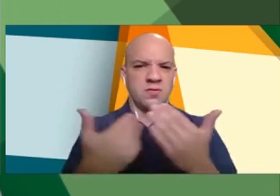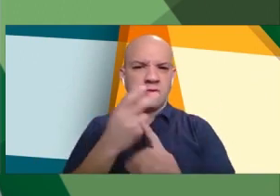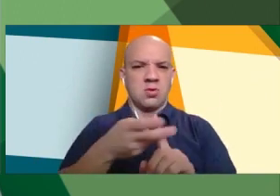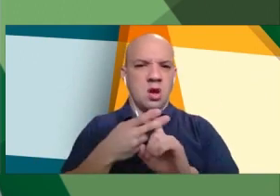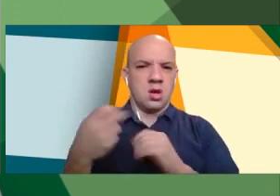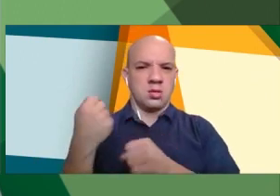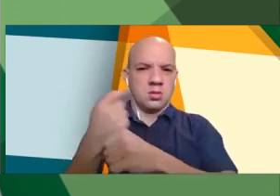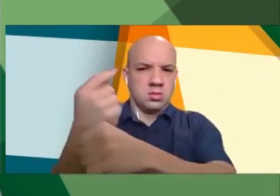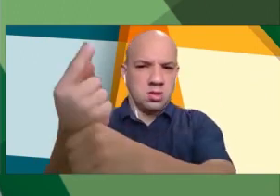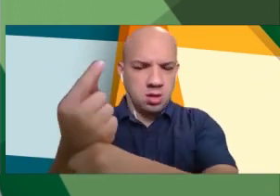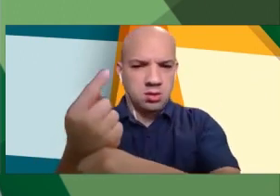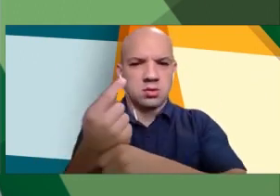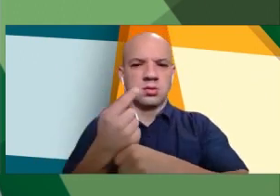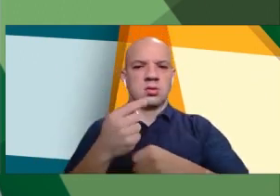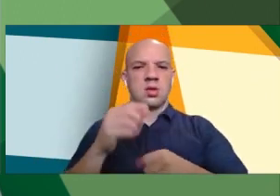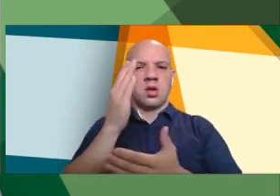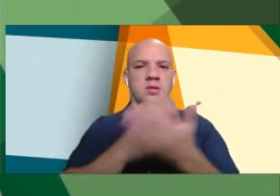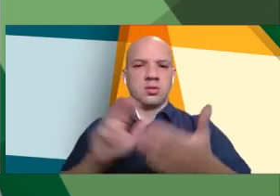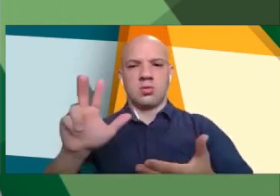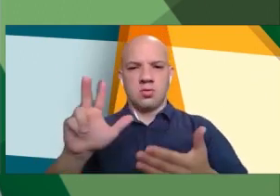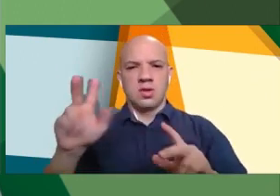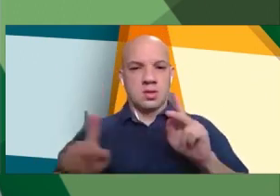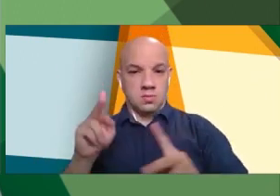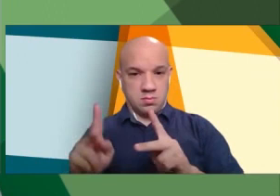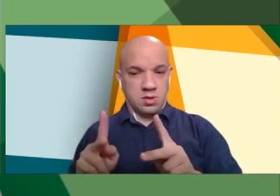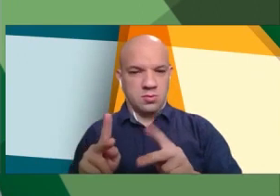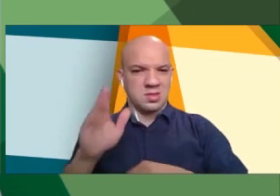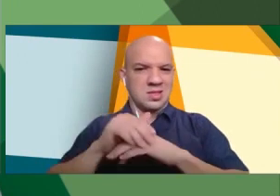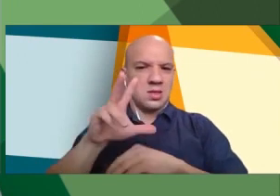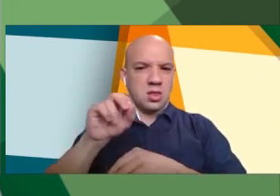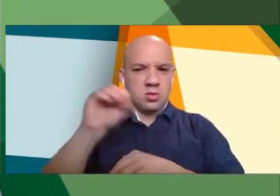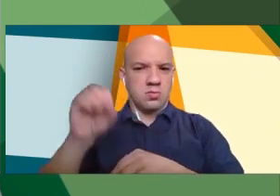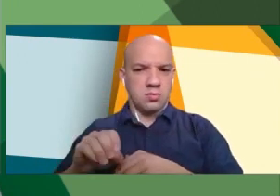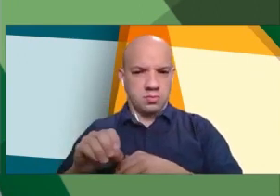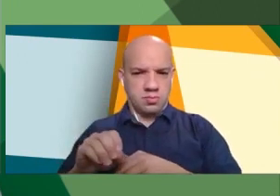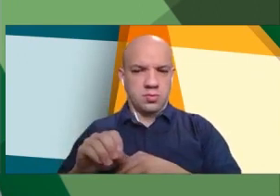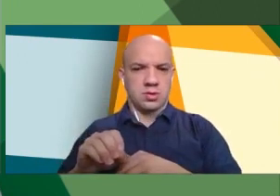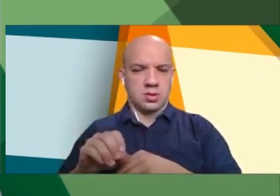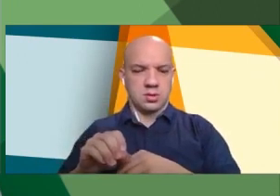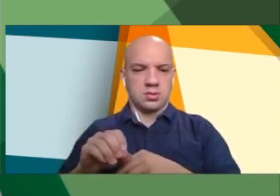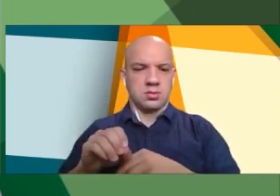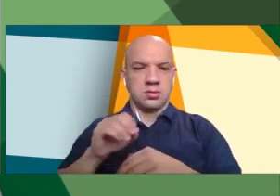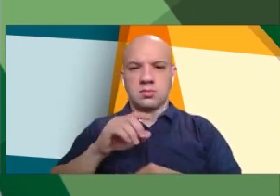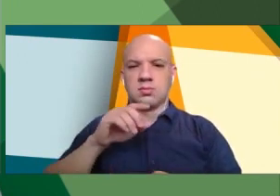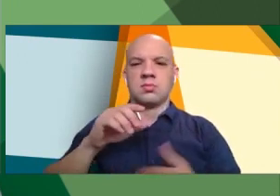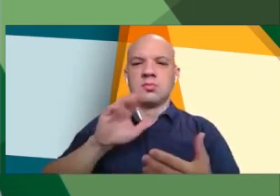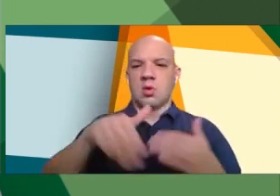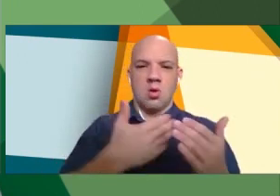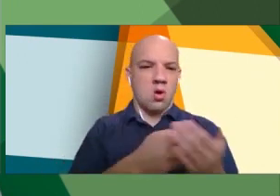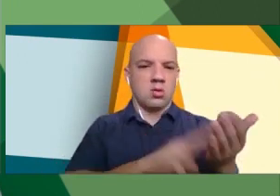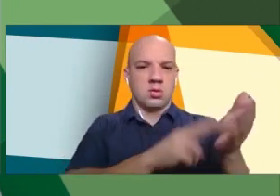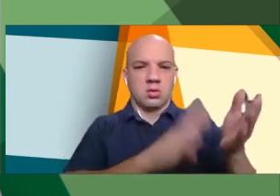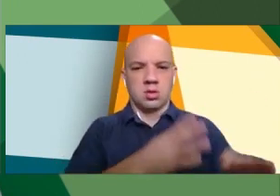are Section 3 resident, at least 30%. That will apply to all the grantees, the recipients, and